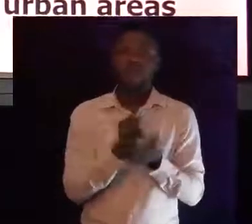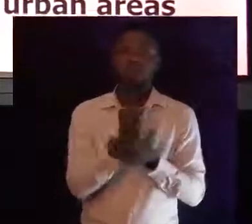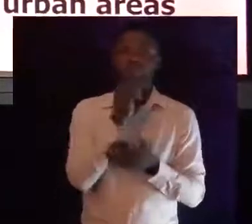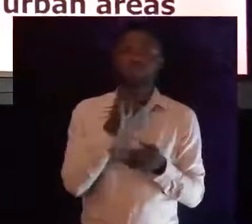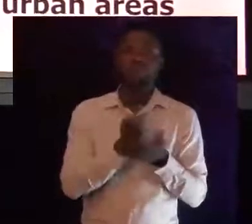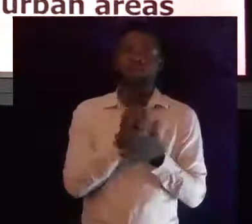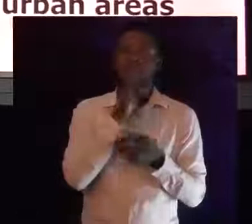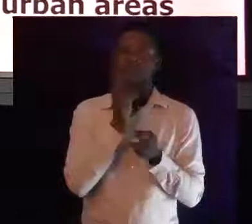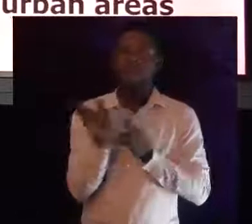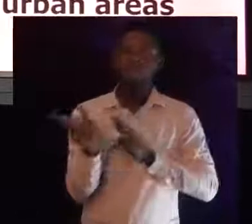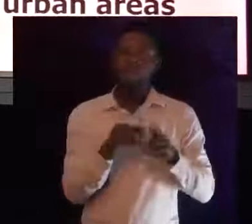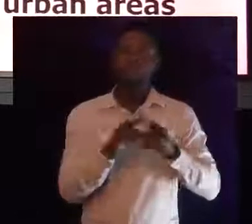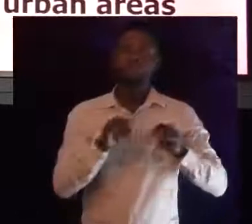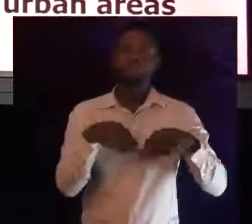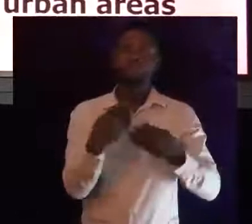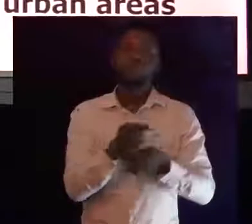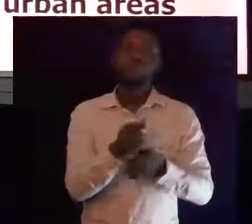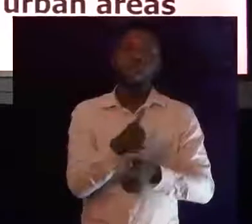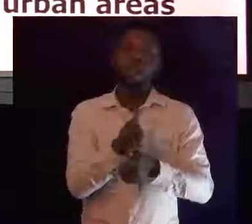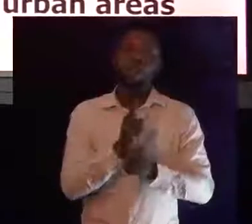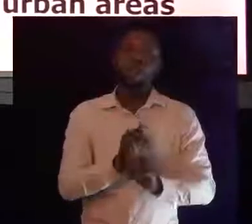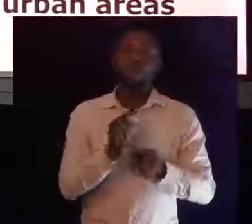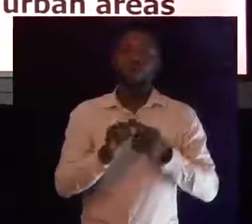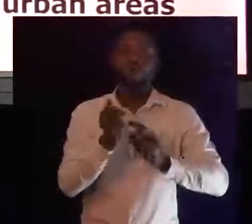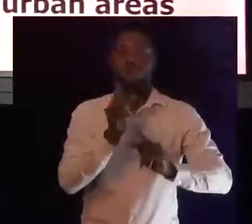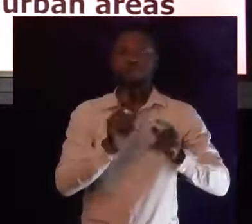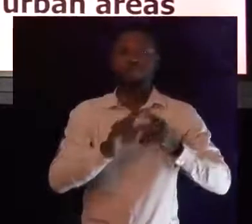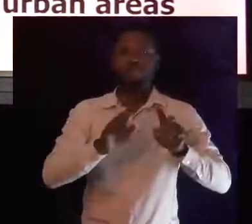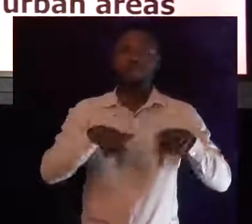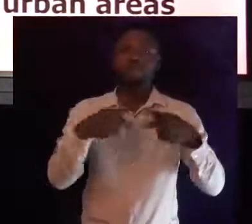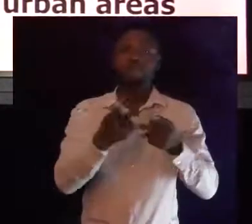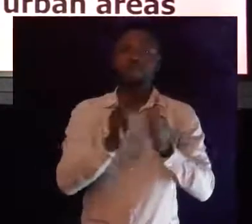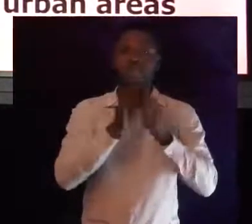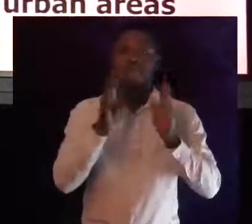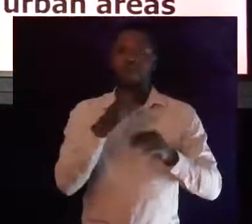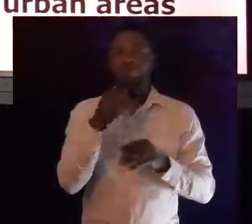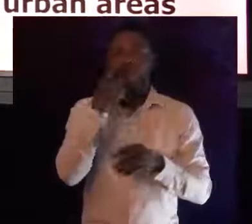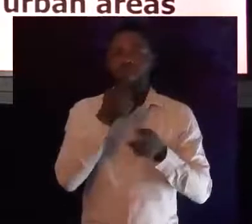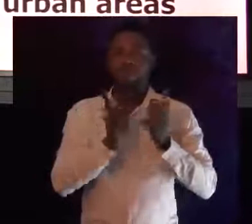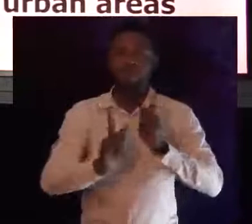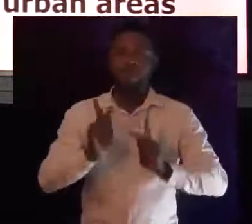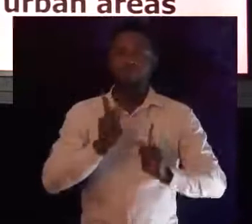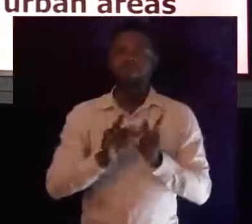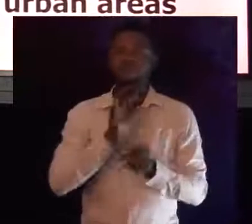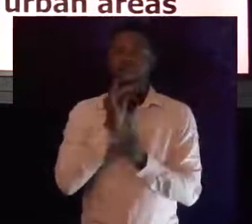financial institutions that are ready to give loan to people, to provide houses for